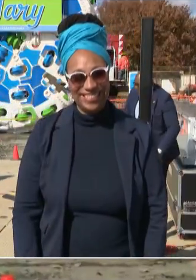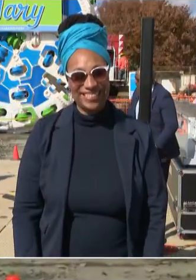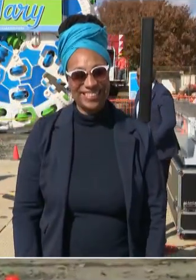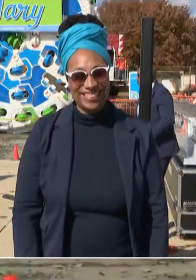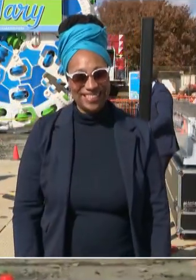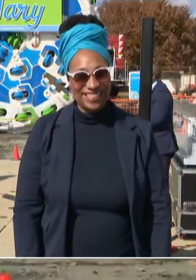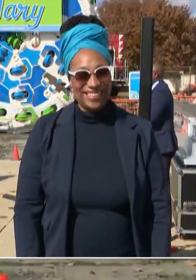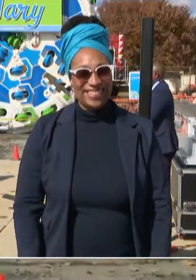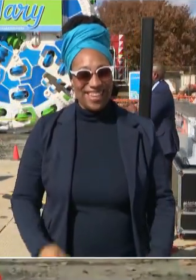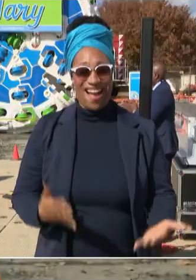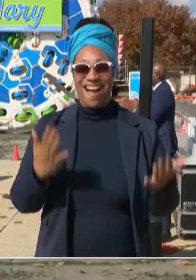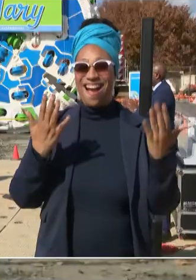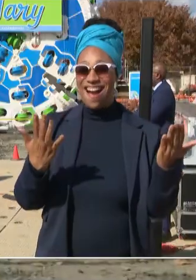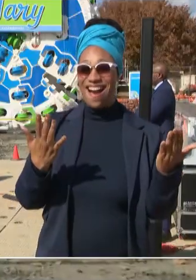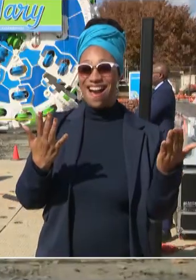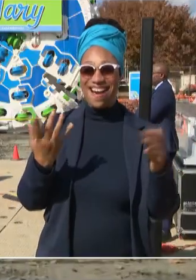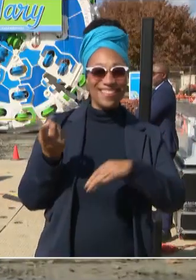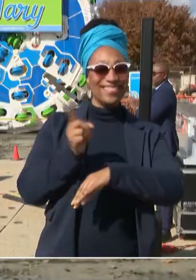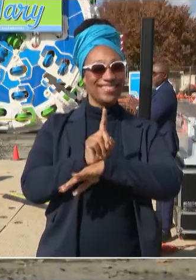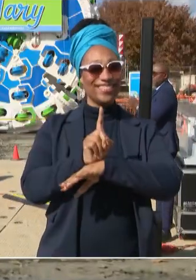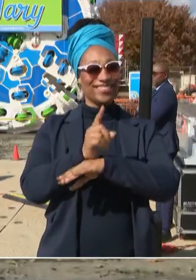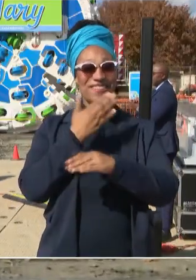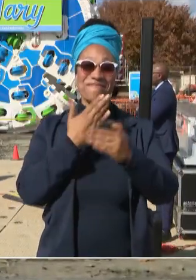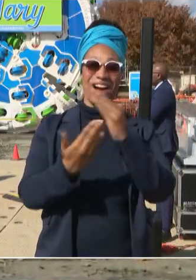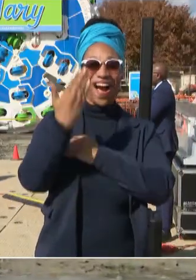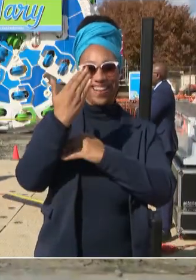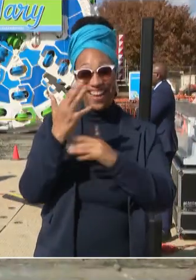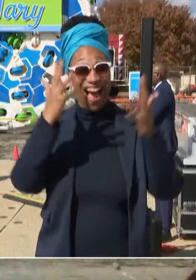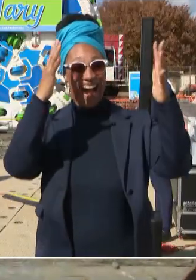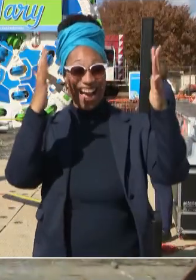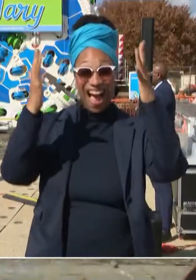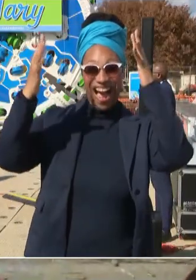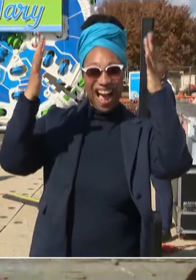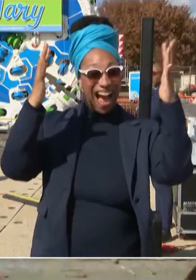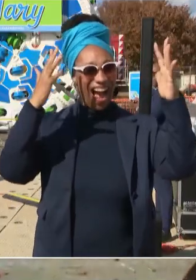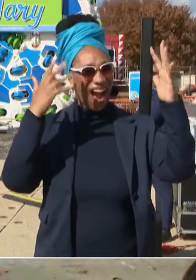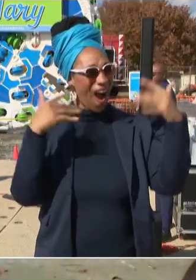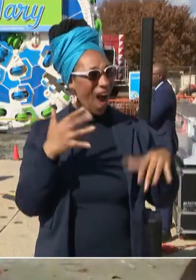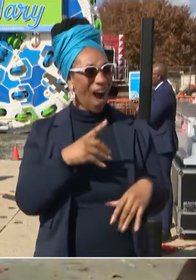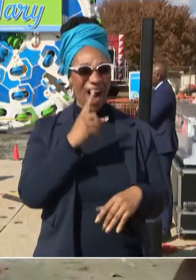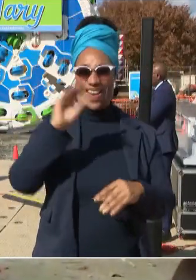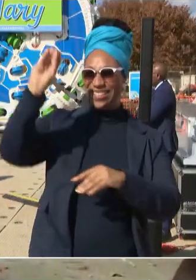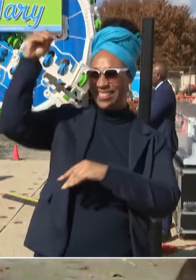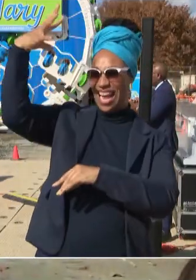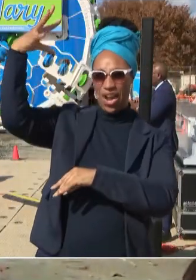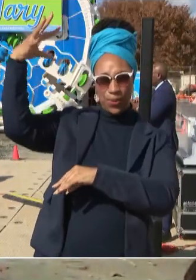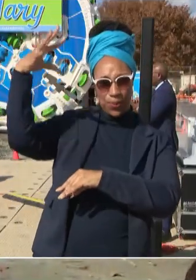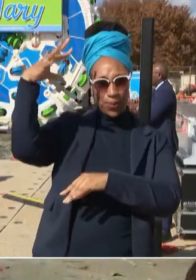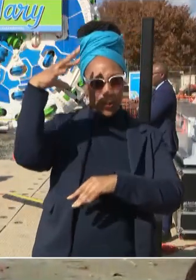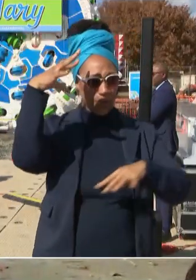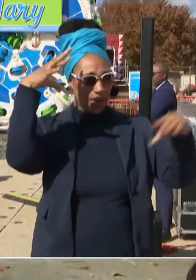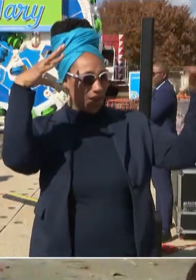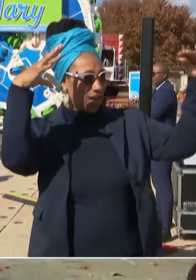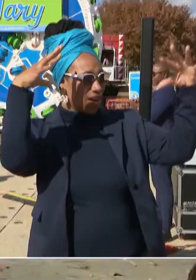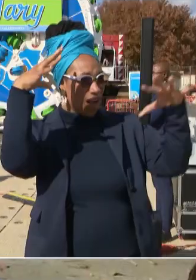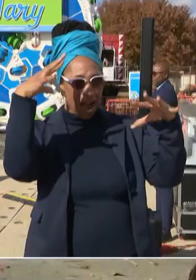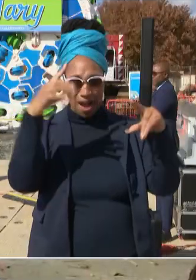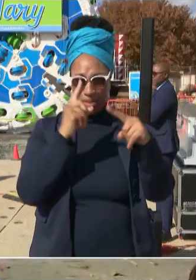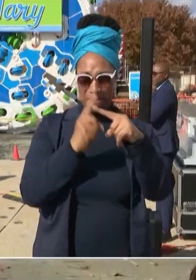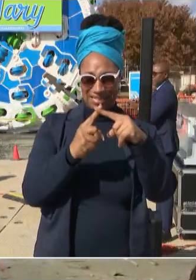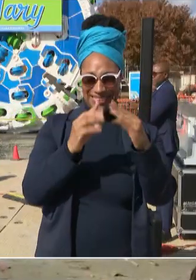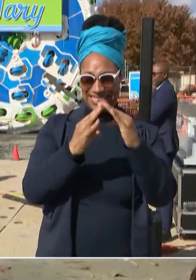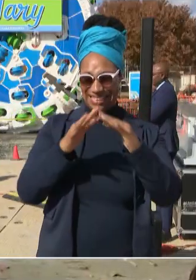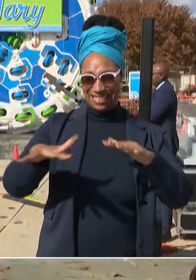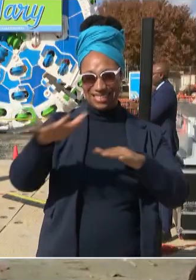Well, good morning. Isn't it a beautiful day in the best city in the world? I